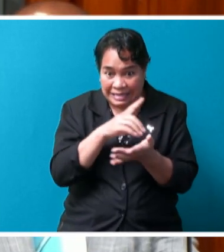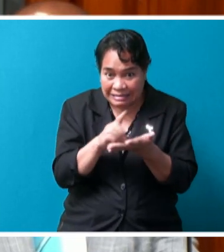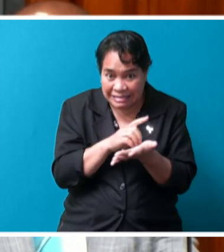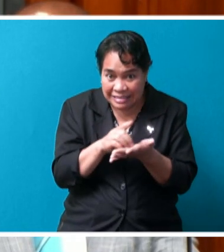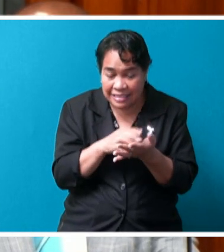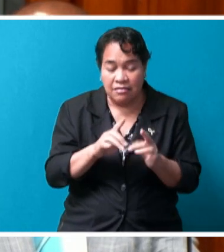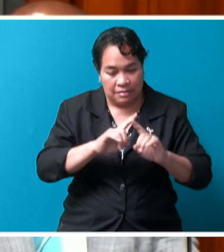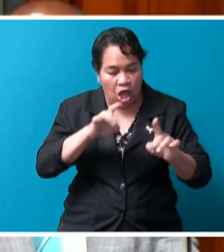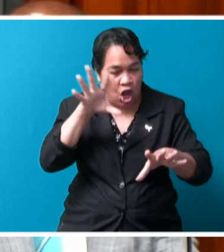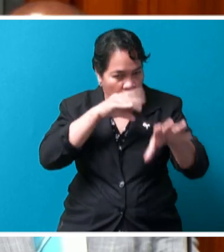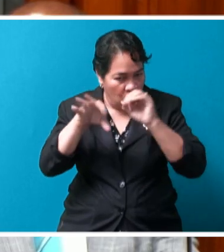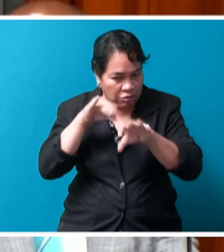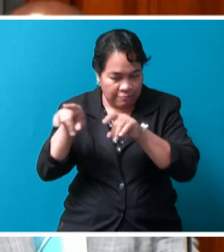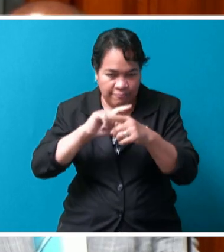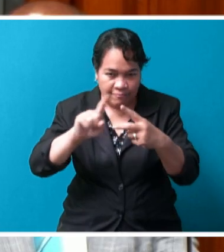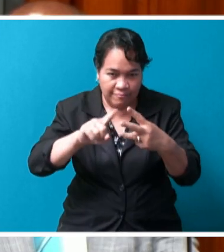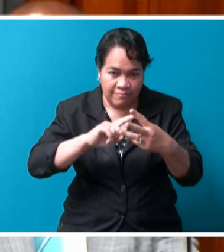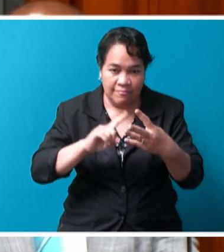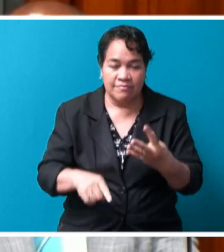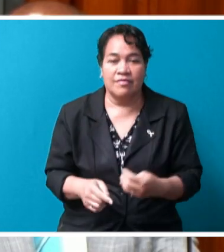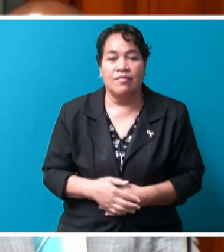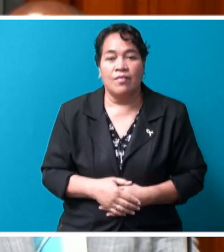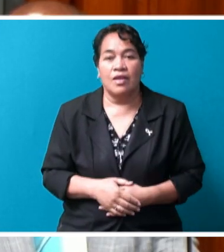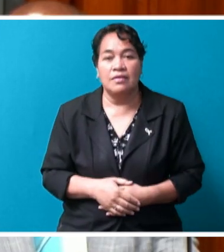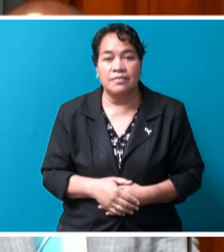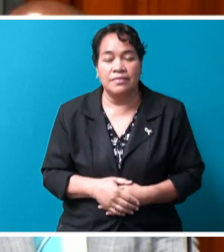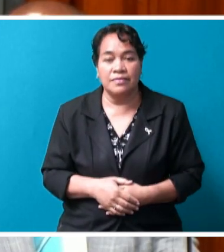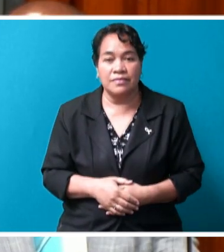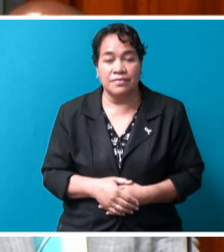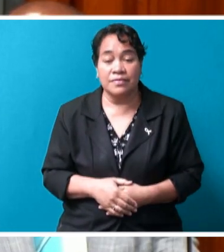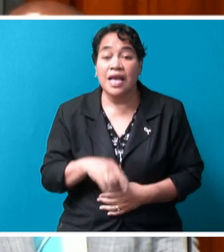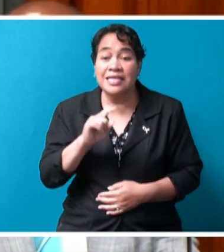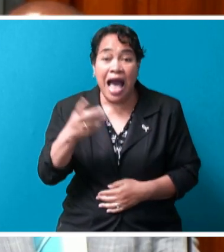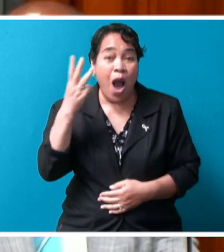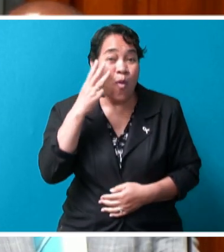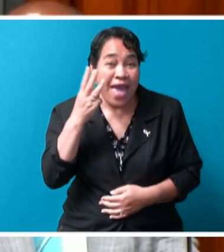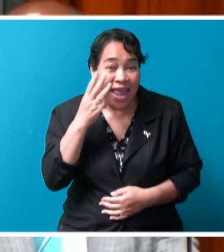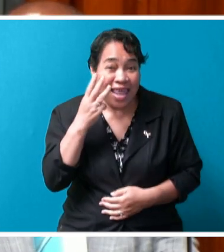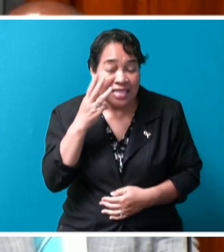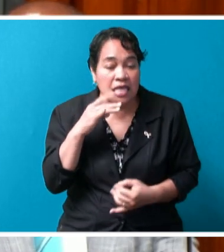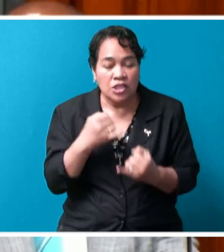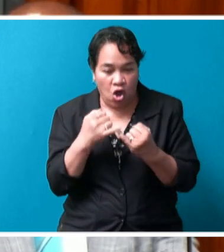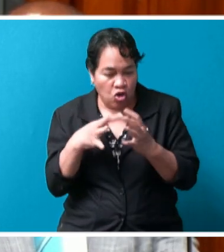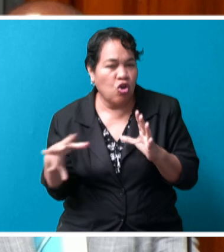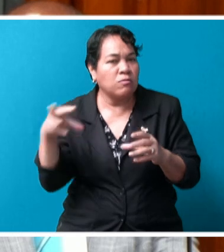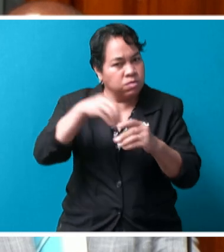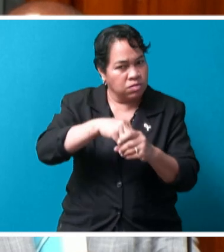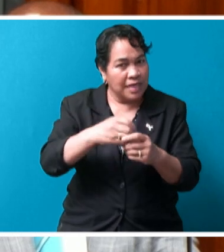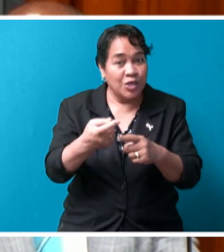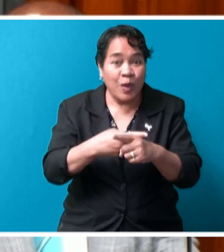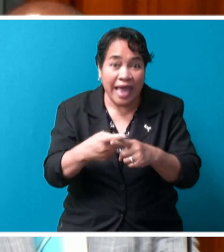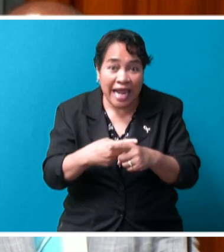papillomavirus, HPV. Mr. Speaker, sir, awareness is also integrated into the English